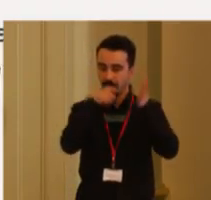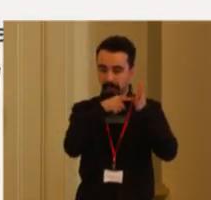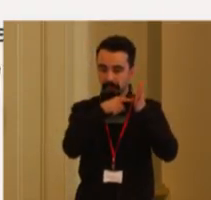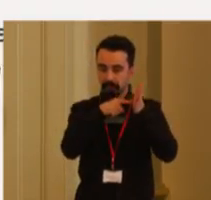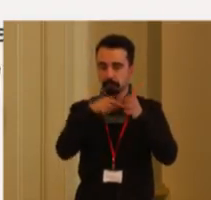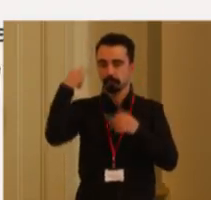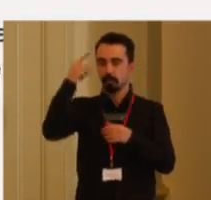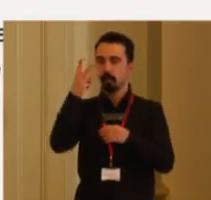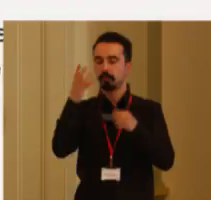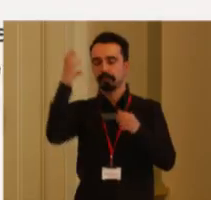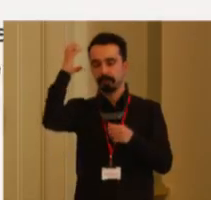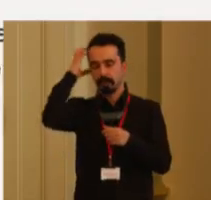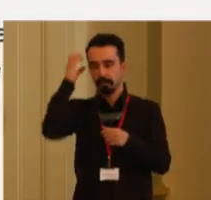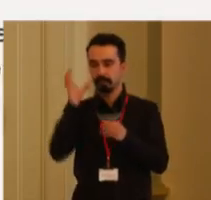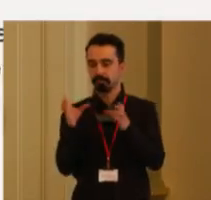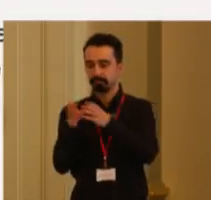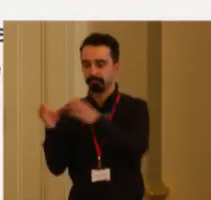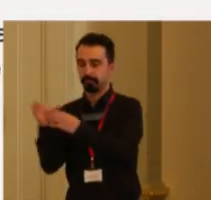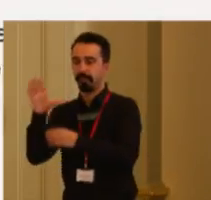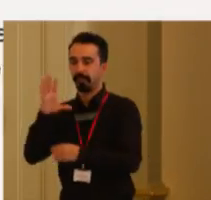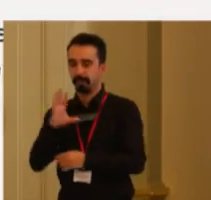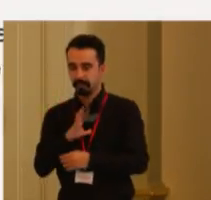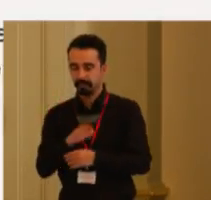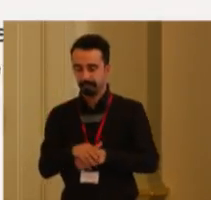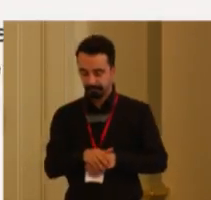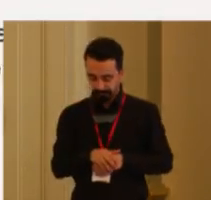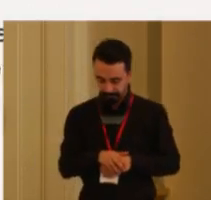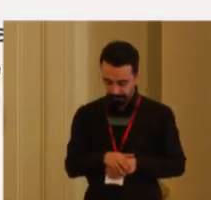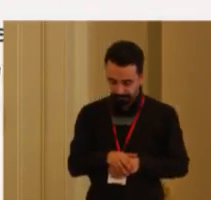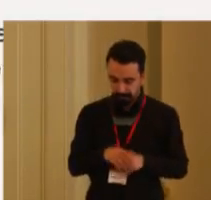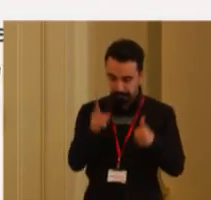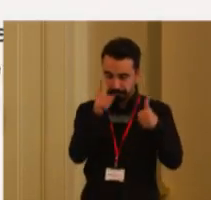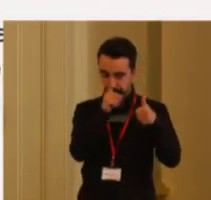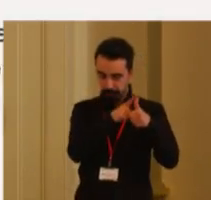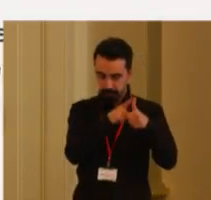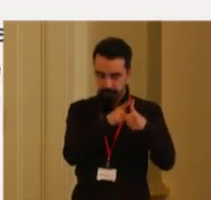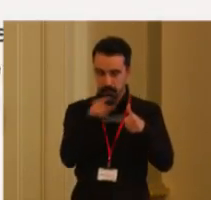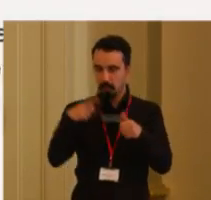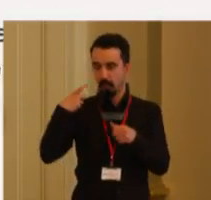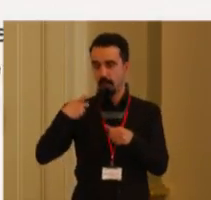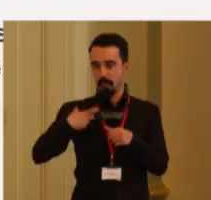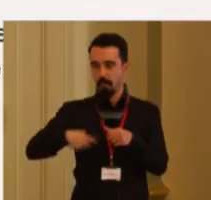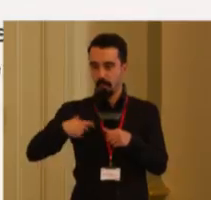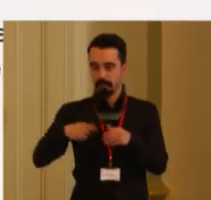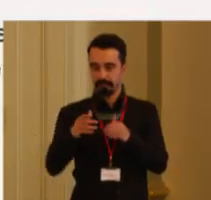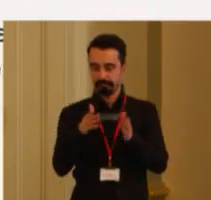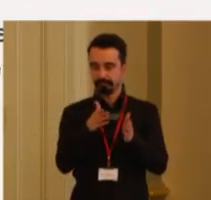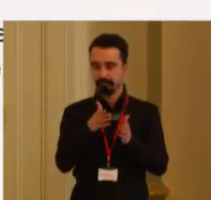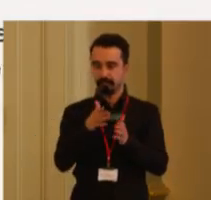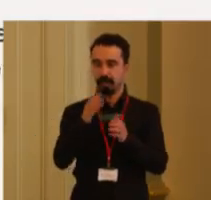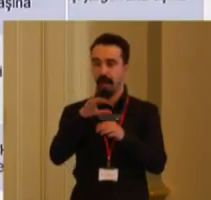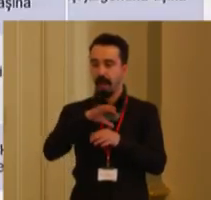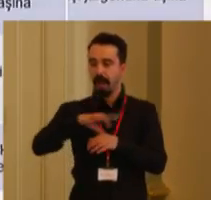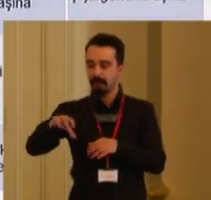these factors, when thought along with the targets and objectives of the young people, form some abstract groups.